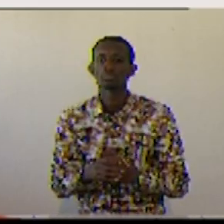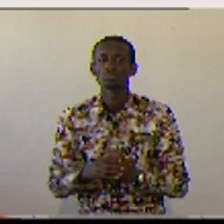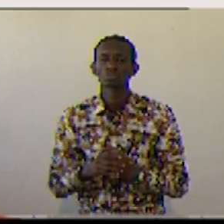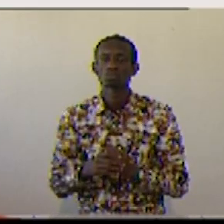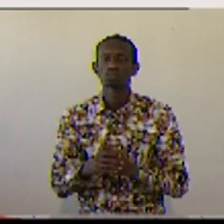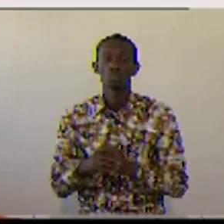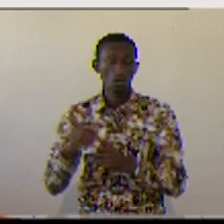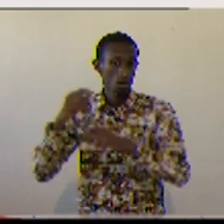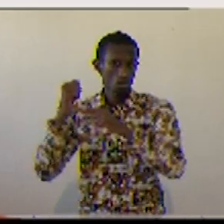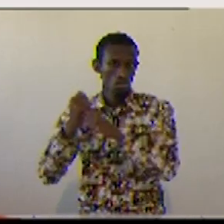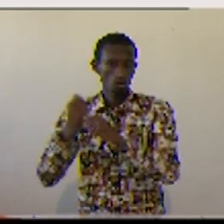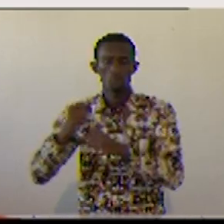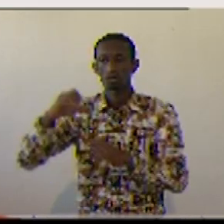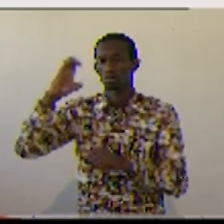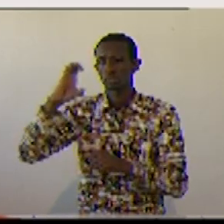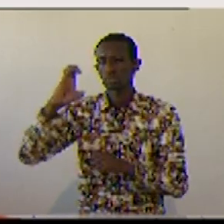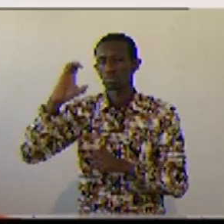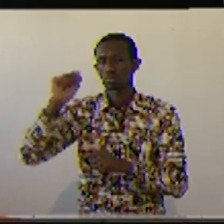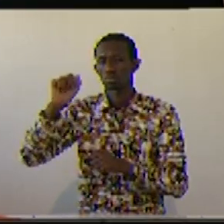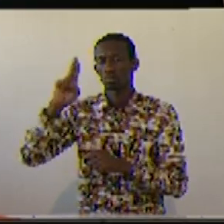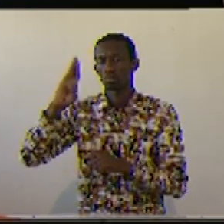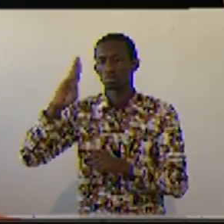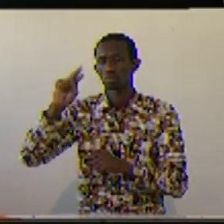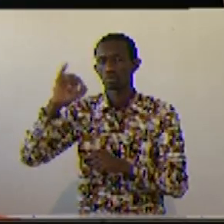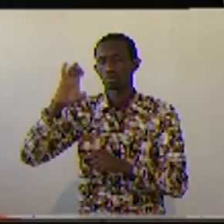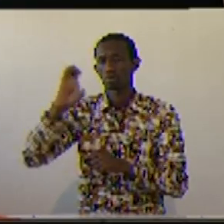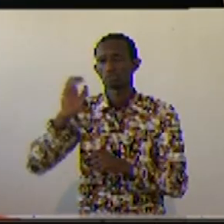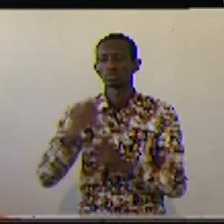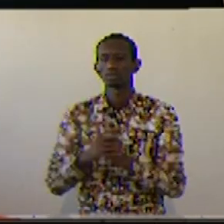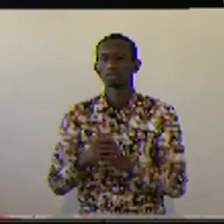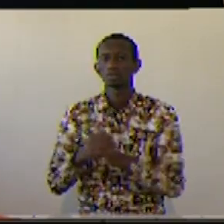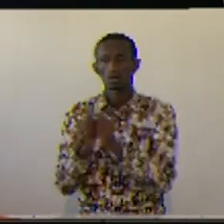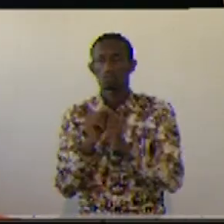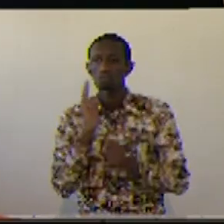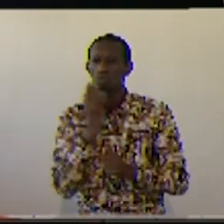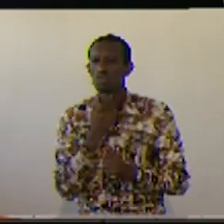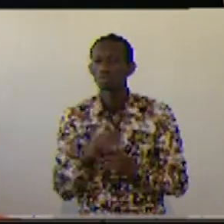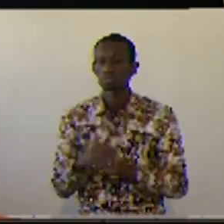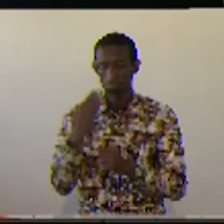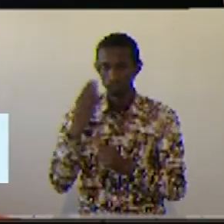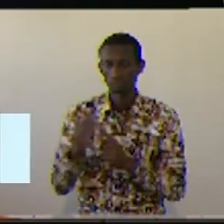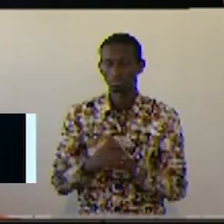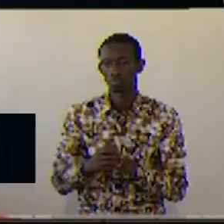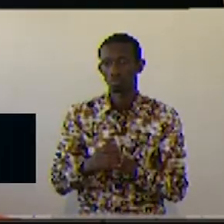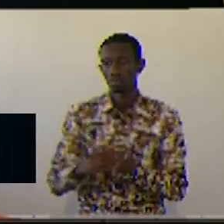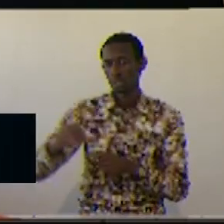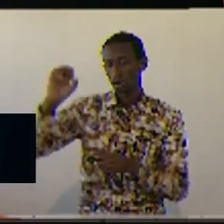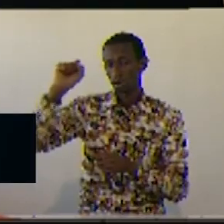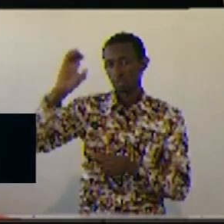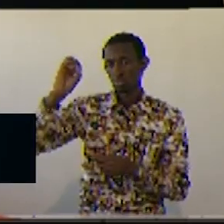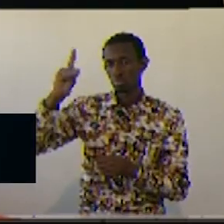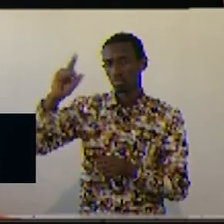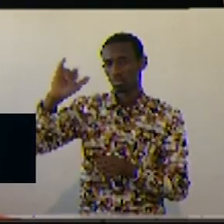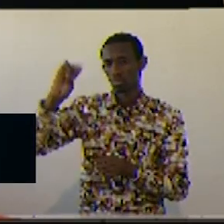water. As we can see in the 2 examples, sodium carbonate reacting with hydrochloric acid,